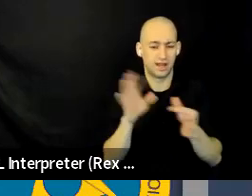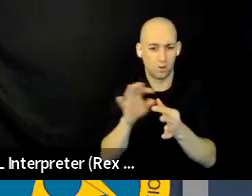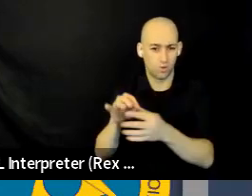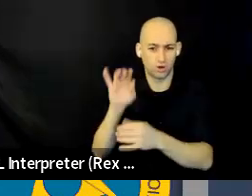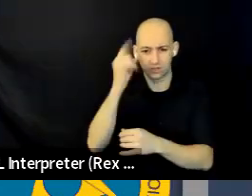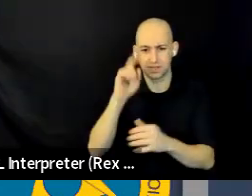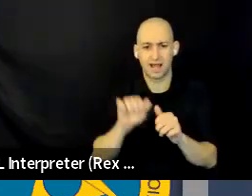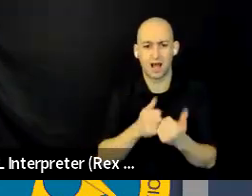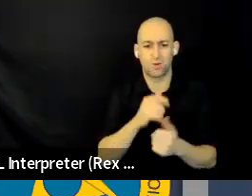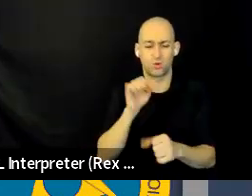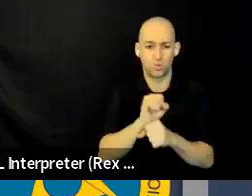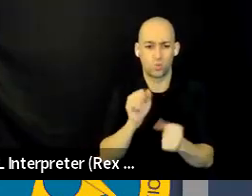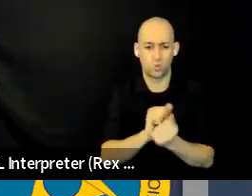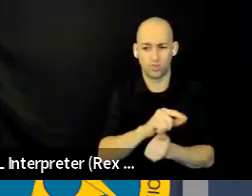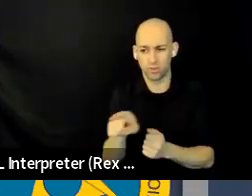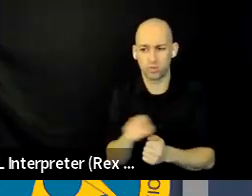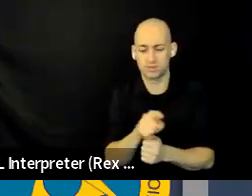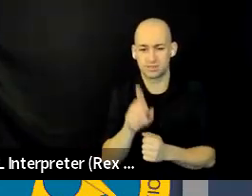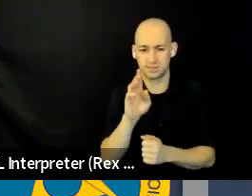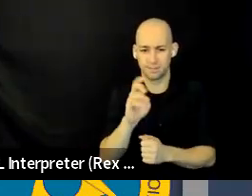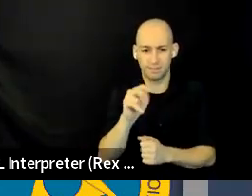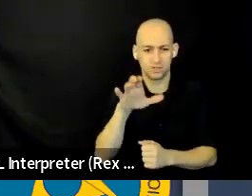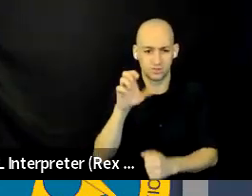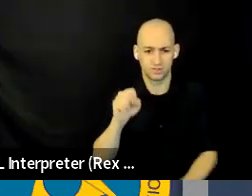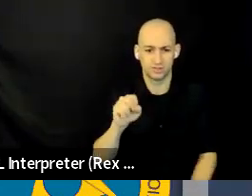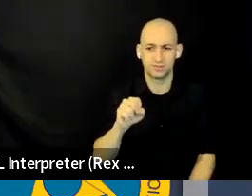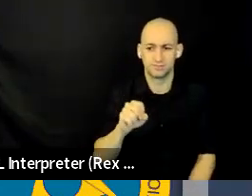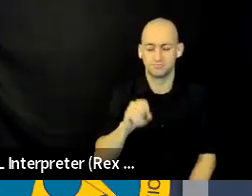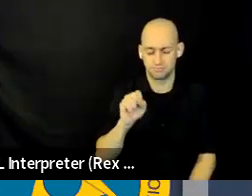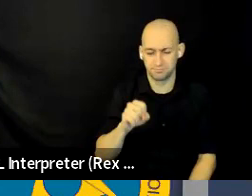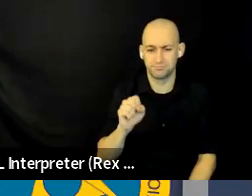those metrics too? Of course. Okay, fantastic.